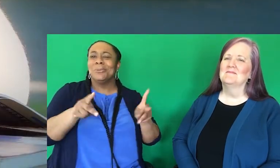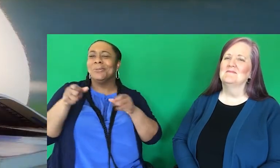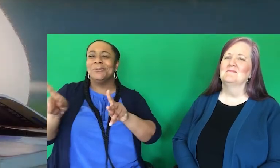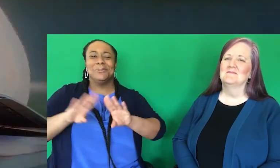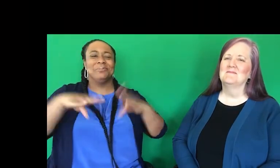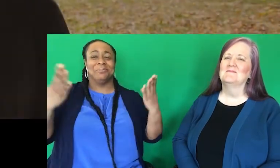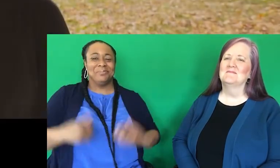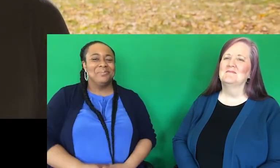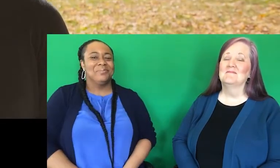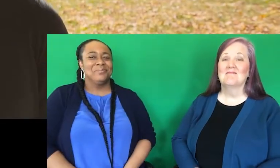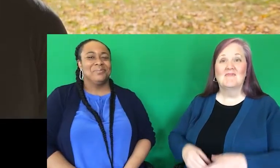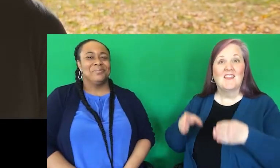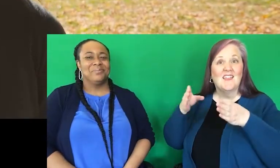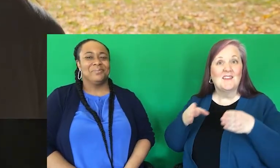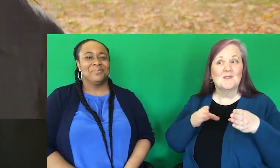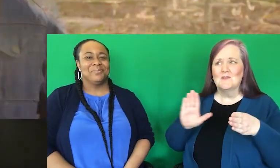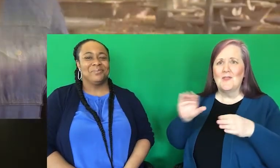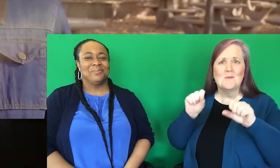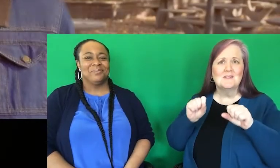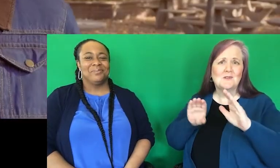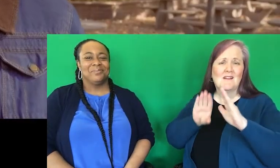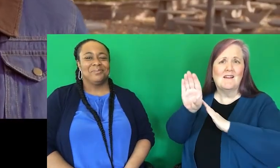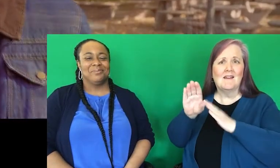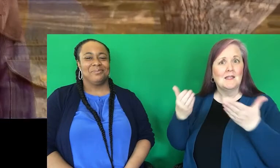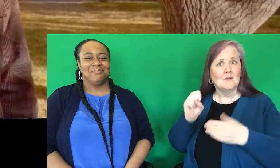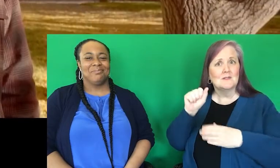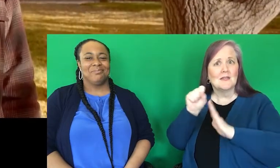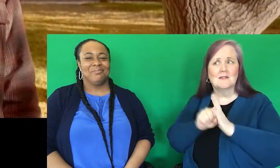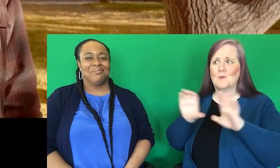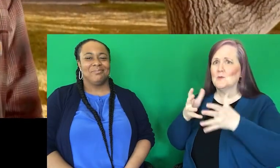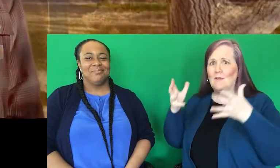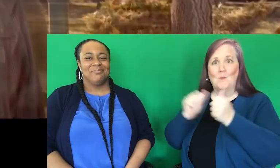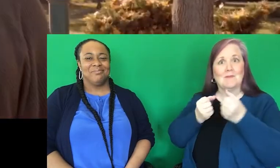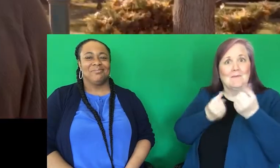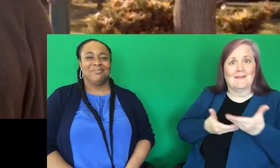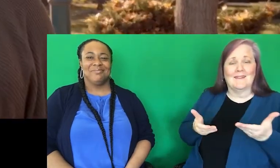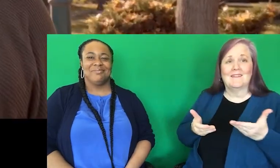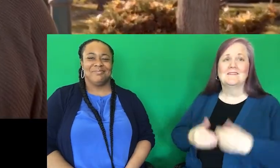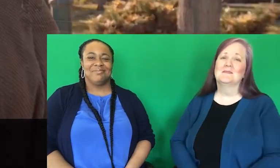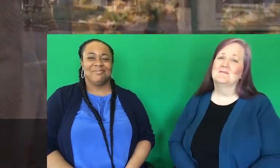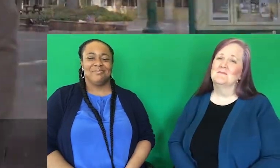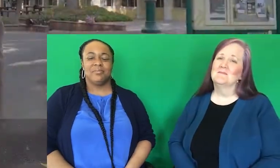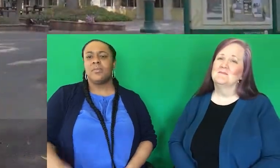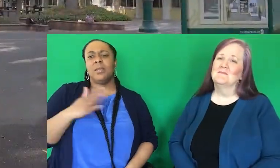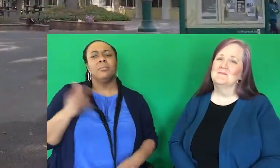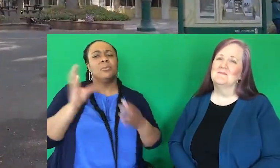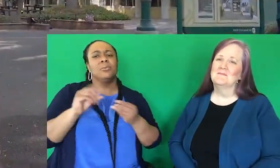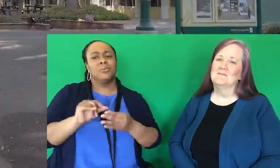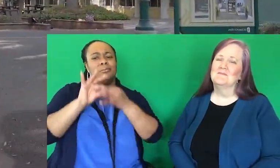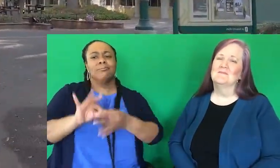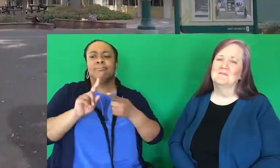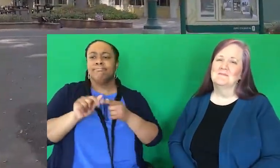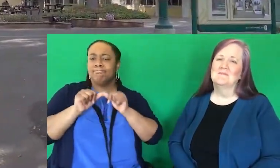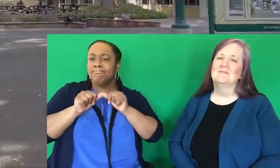from. When it comes to individual potential, at Sacramento State, we do a lot with a lot. My story is one